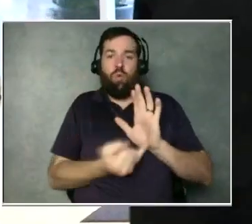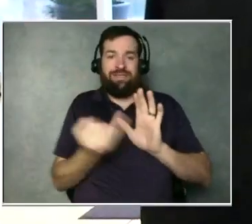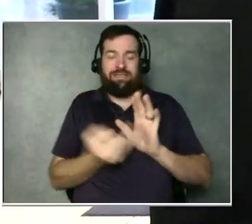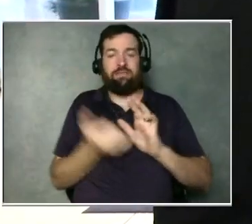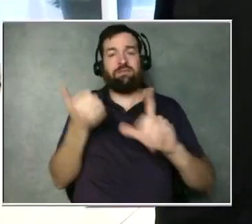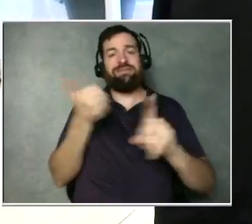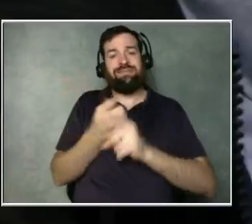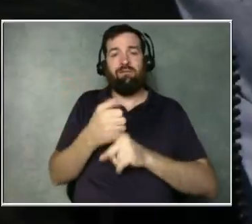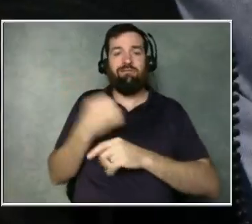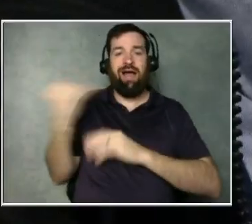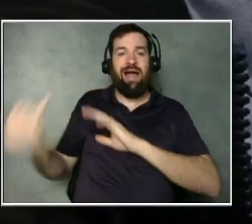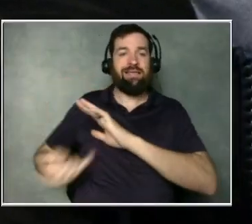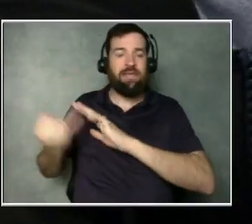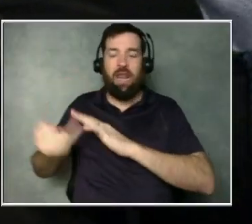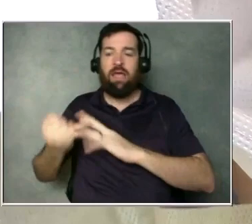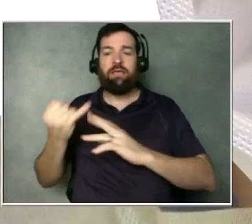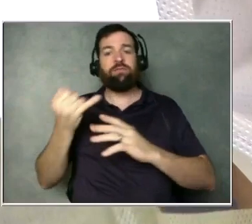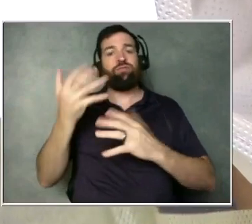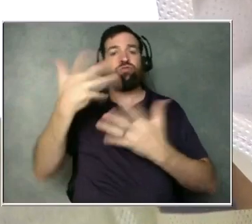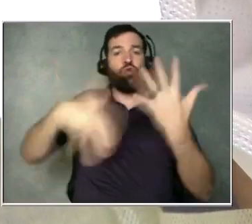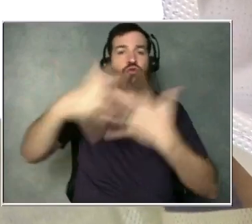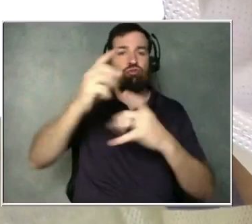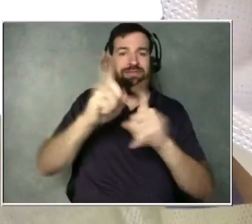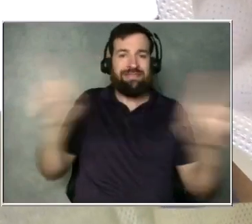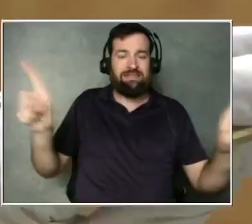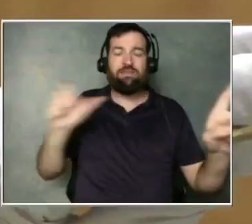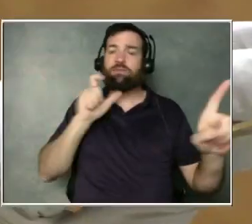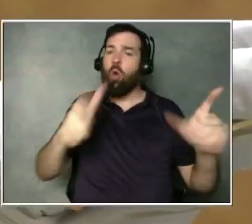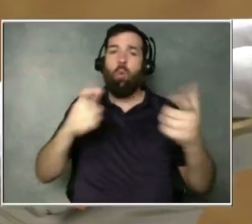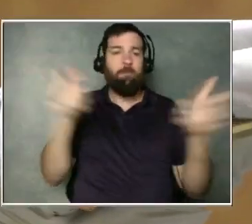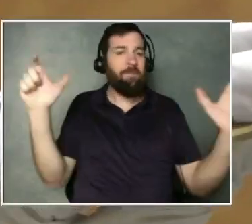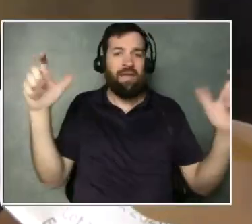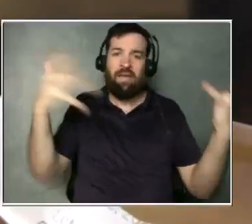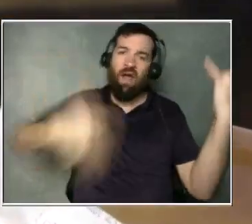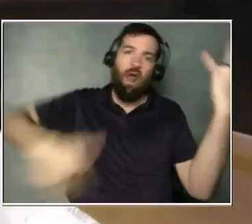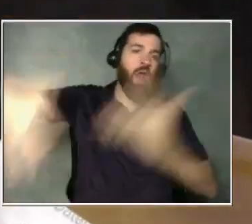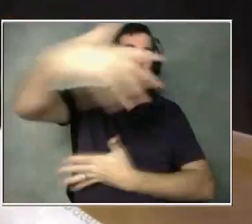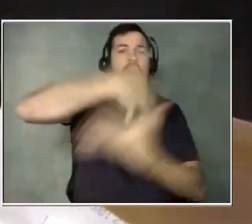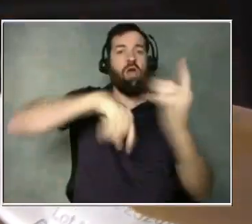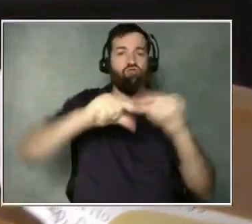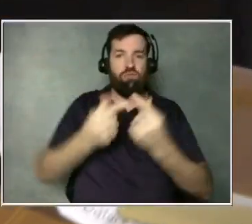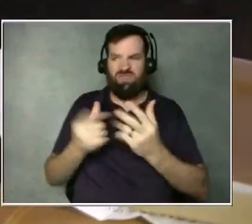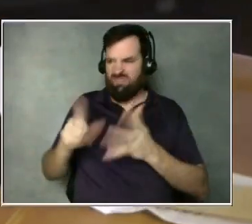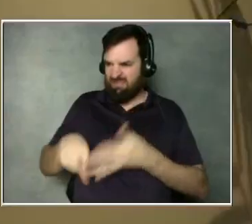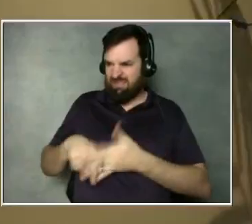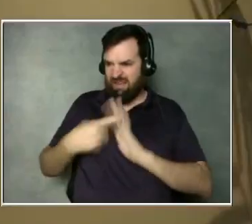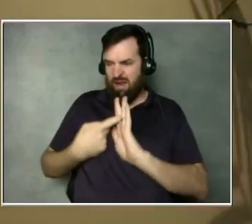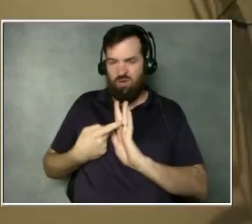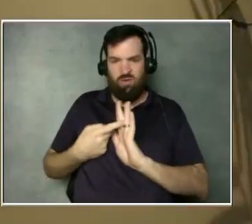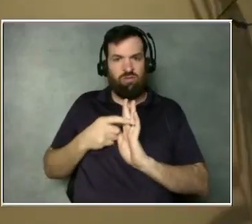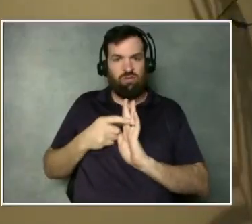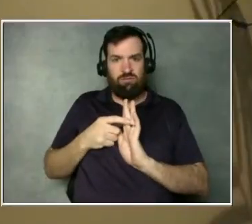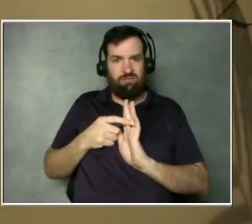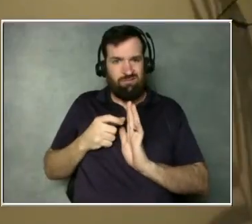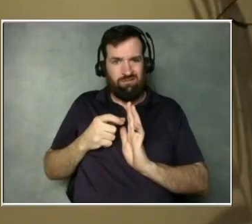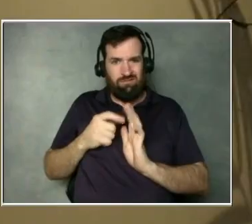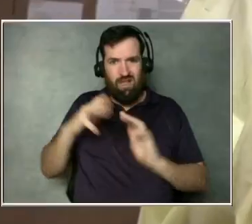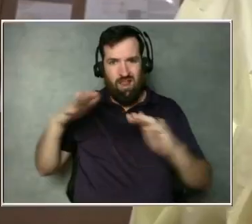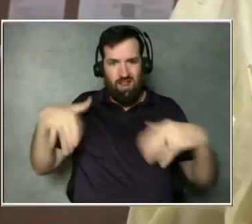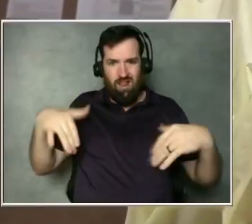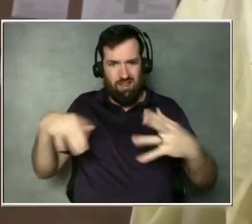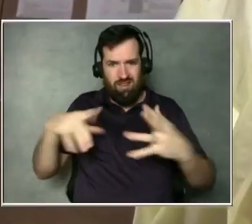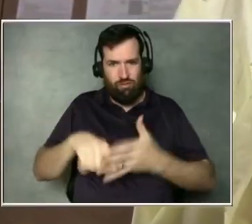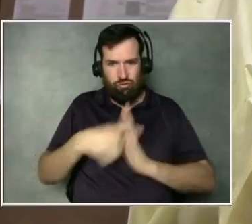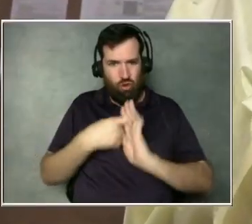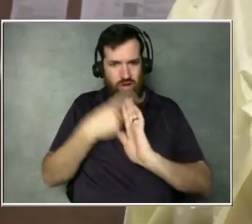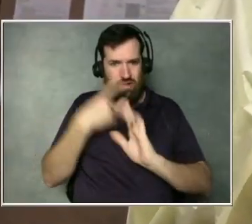social distancing, do not meet in large groups. We're at the beginning of the curve. We haven't even started having that many positive patients yet.